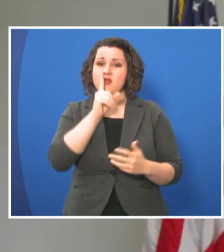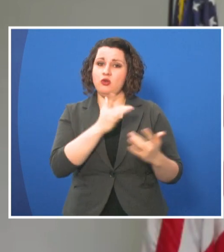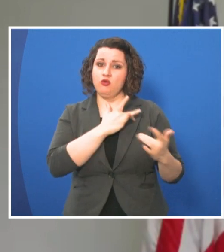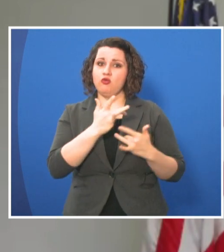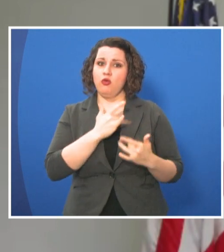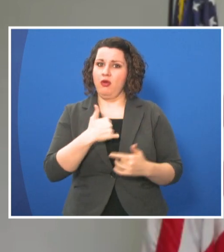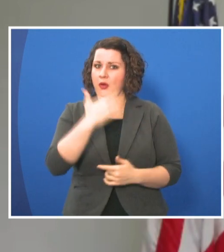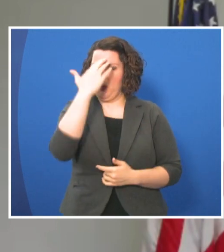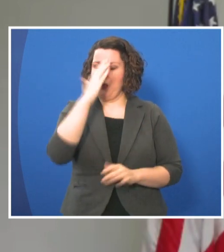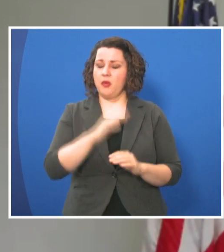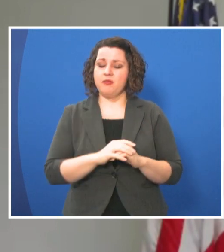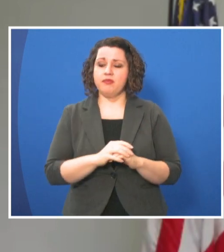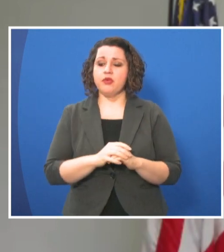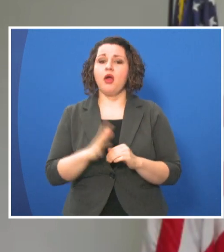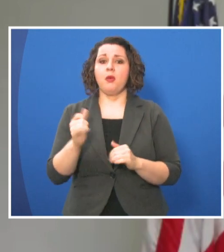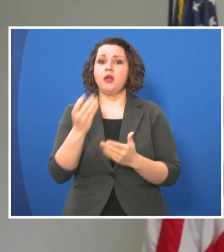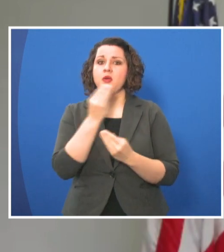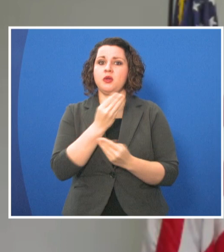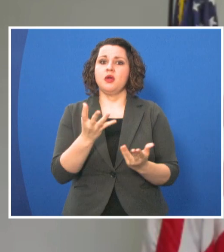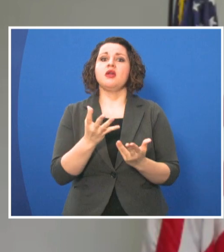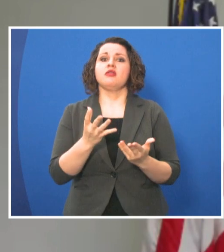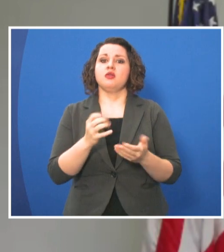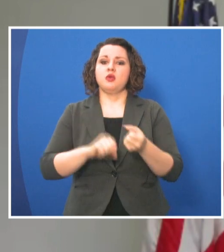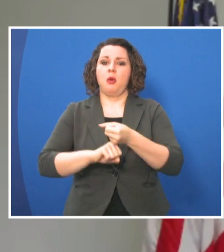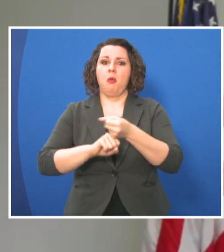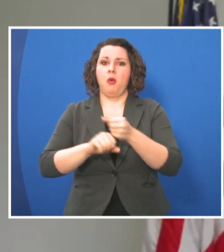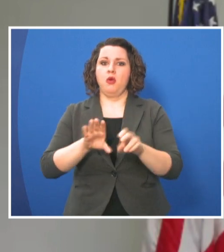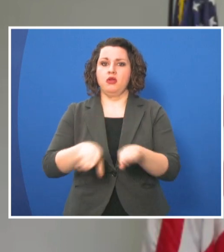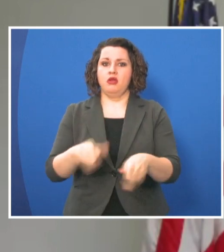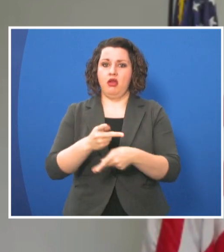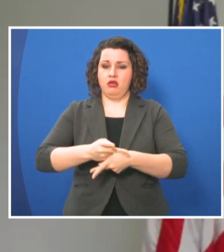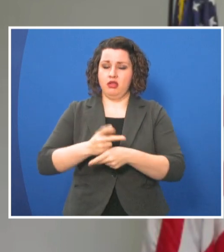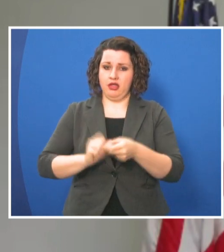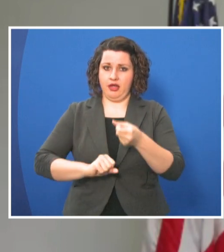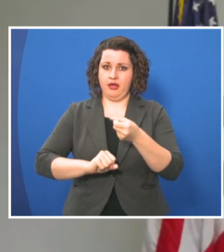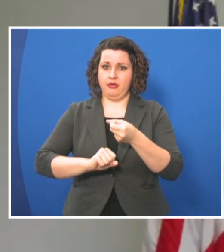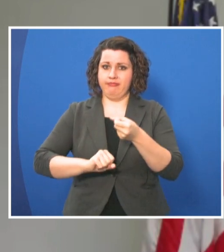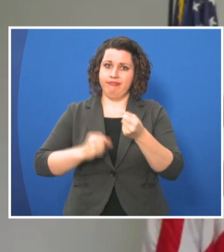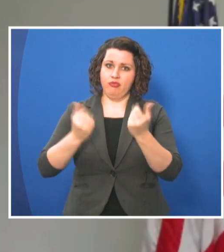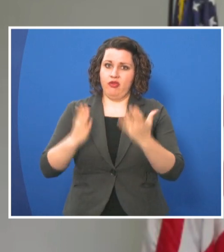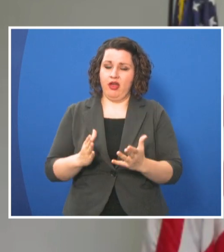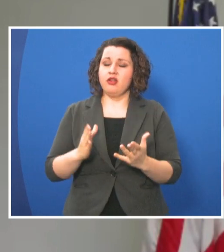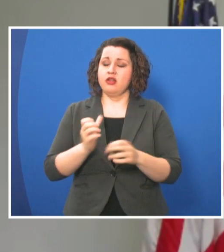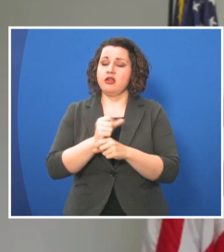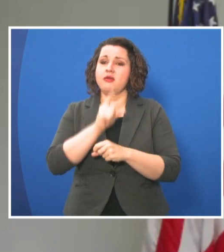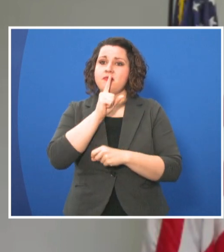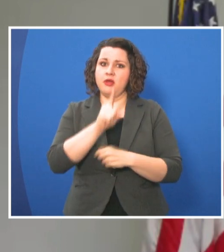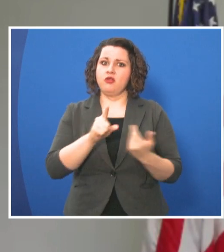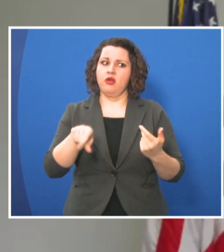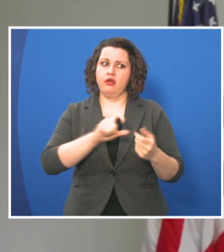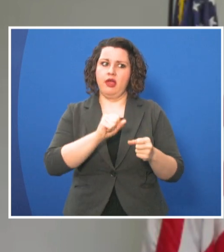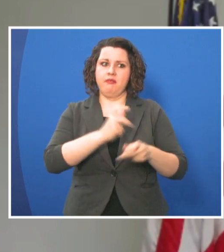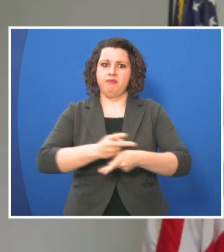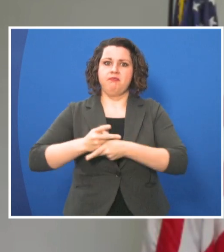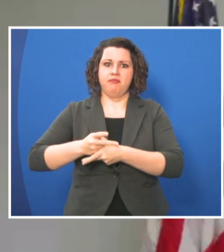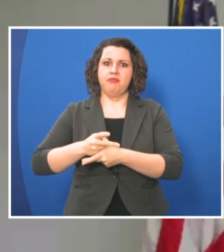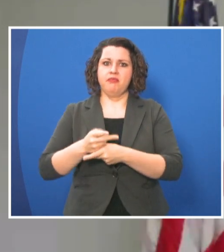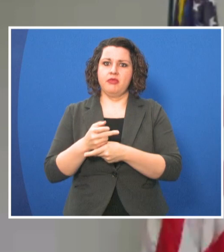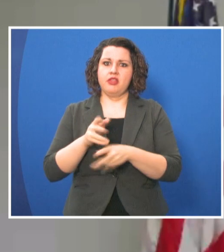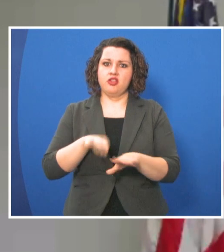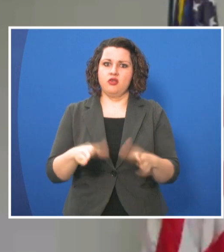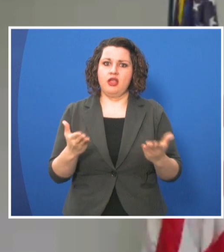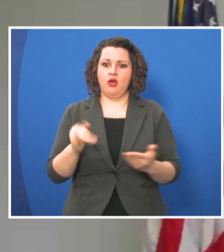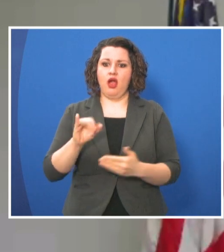share some of the things that we're doing to help support our child care providers and ensure the safety of all children in Iowa. These are